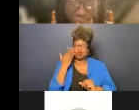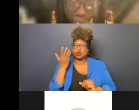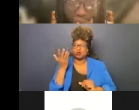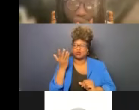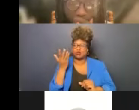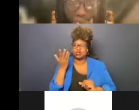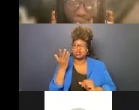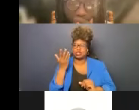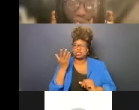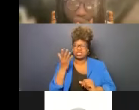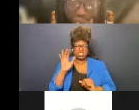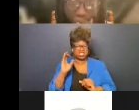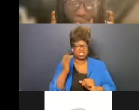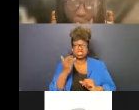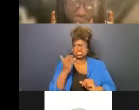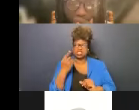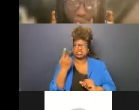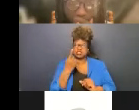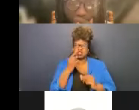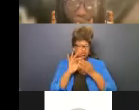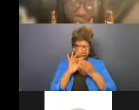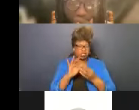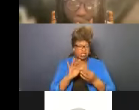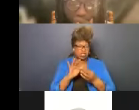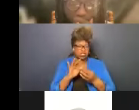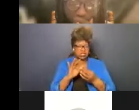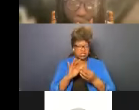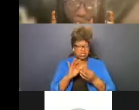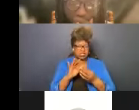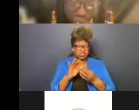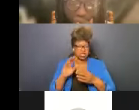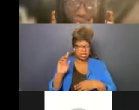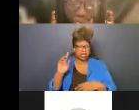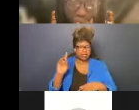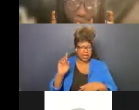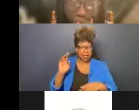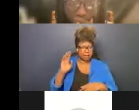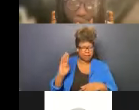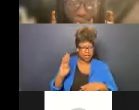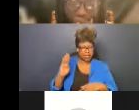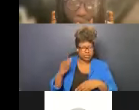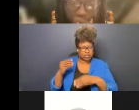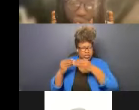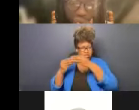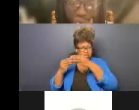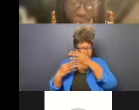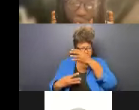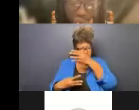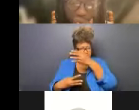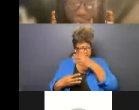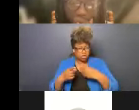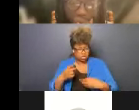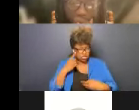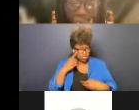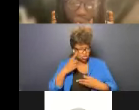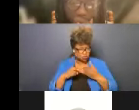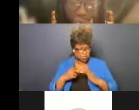have something to do with having this very informed database that potentially the state, and I think you mean the DEP by